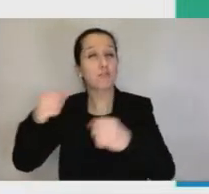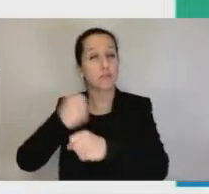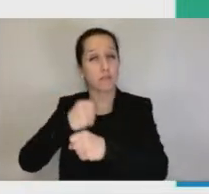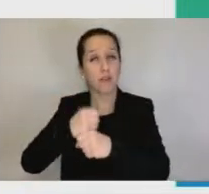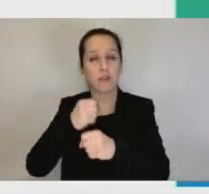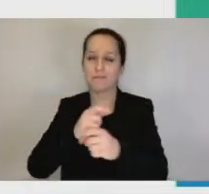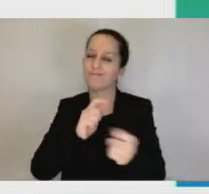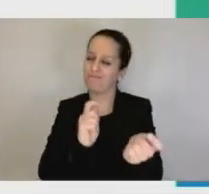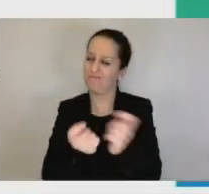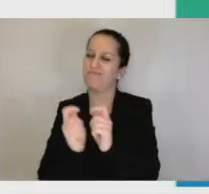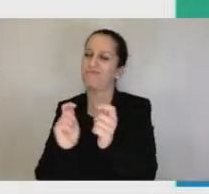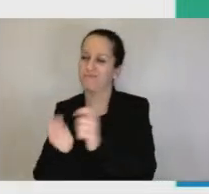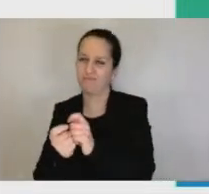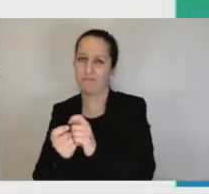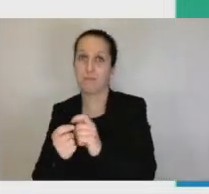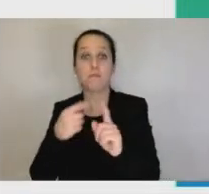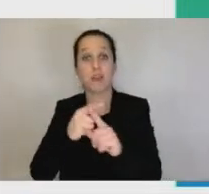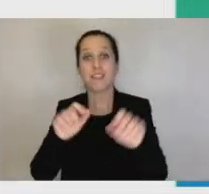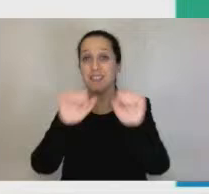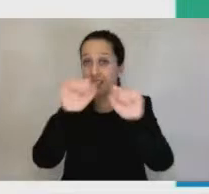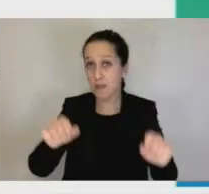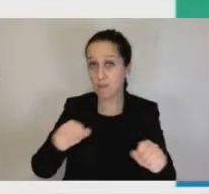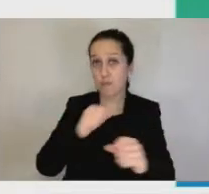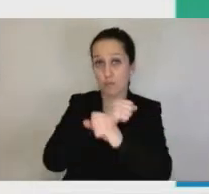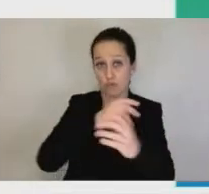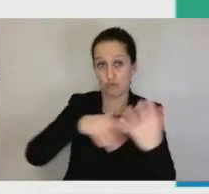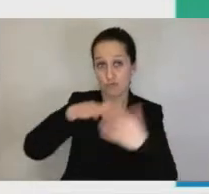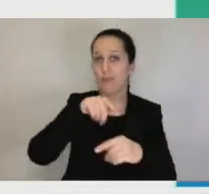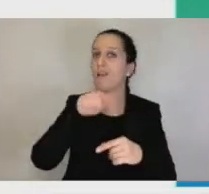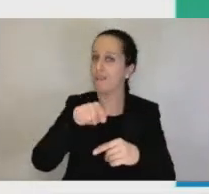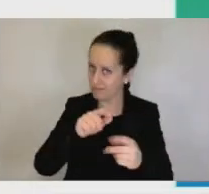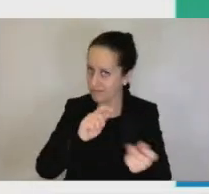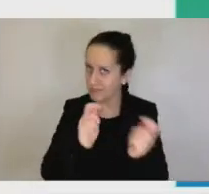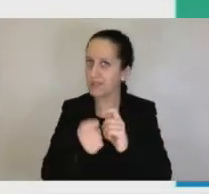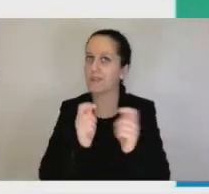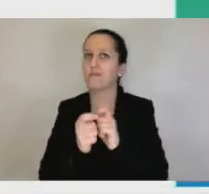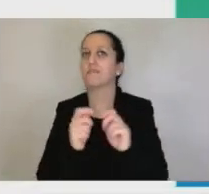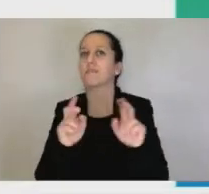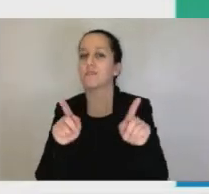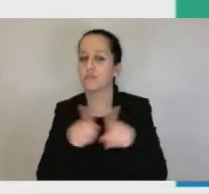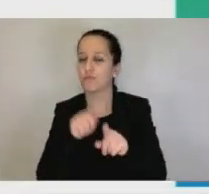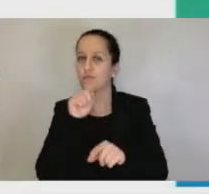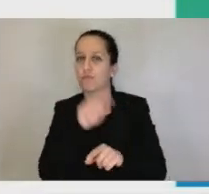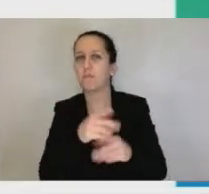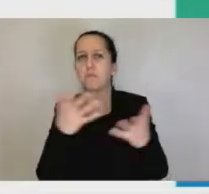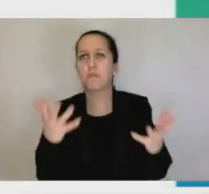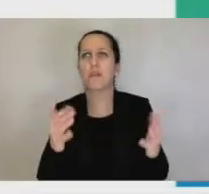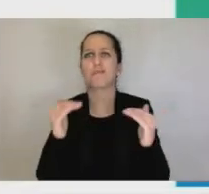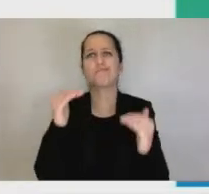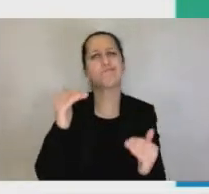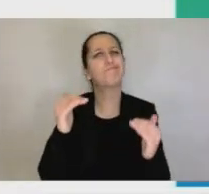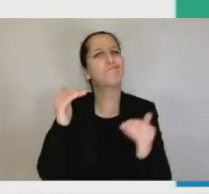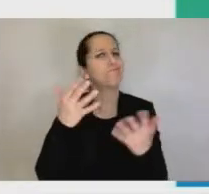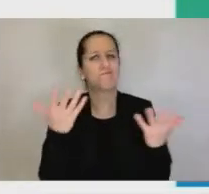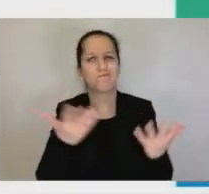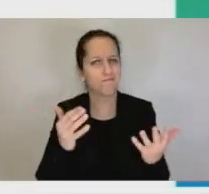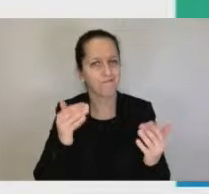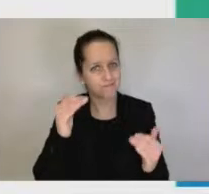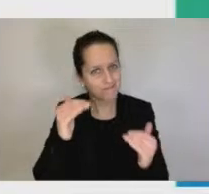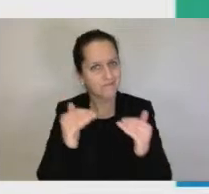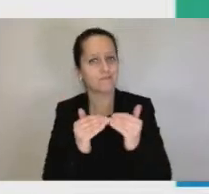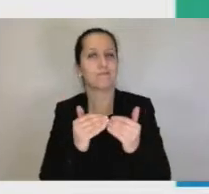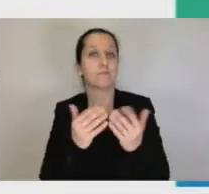needed, and change in social security should also contribute to reducing that inequality. It would